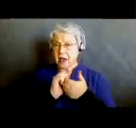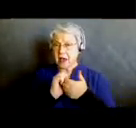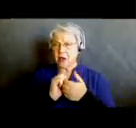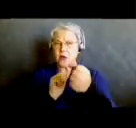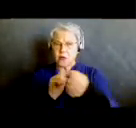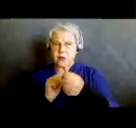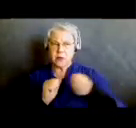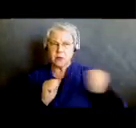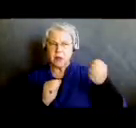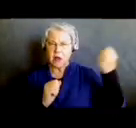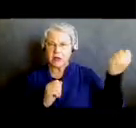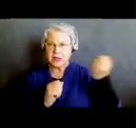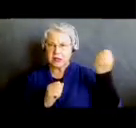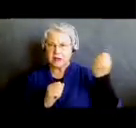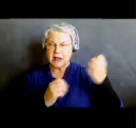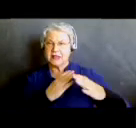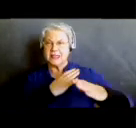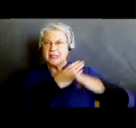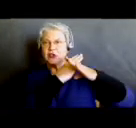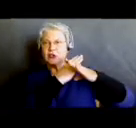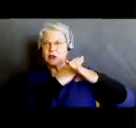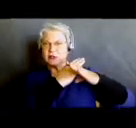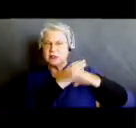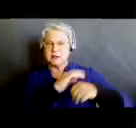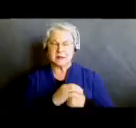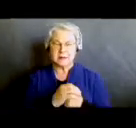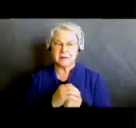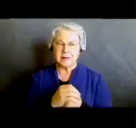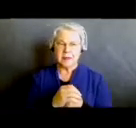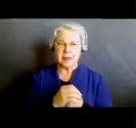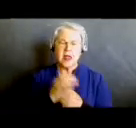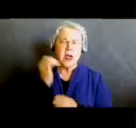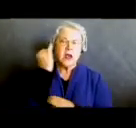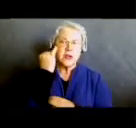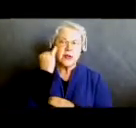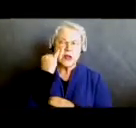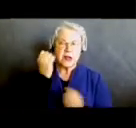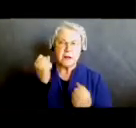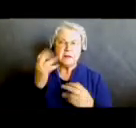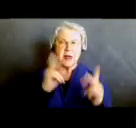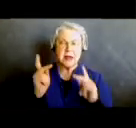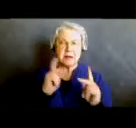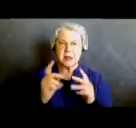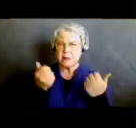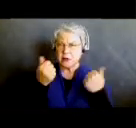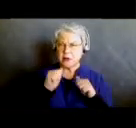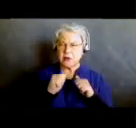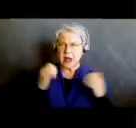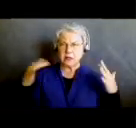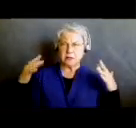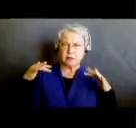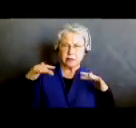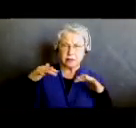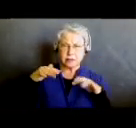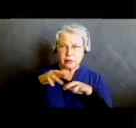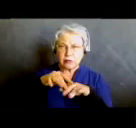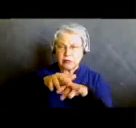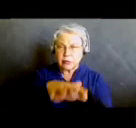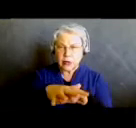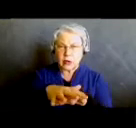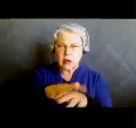pushed cross-border migrants who were moving on land into more treacherous